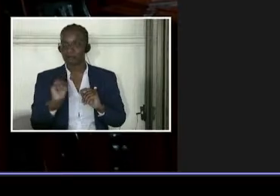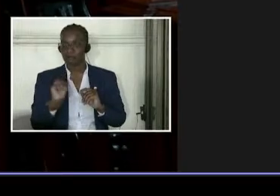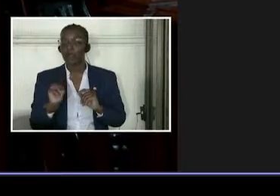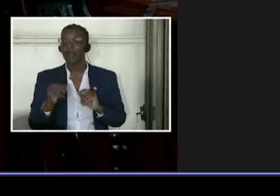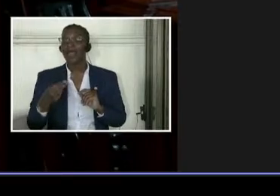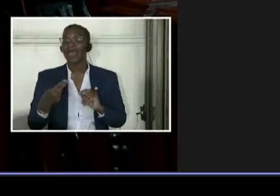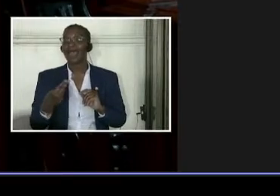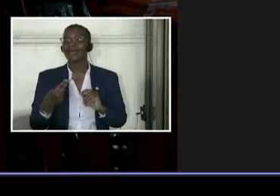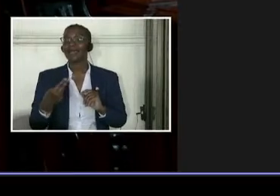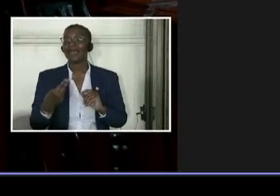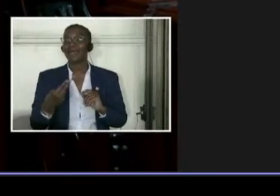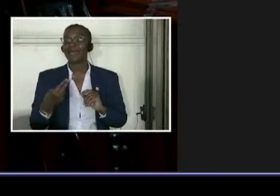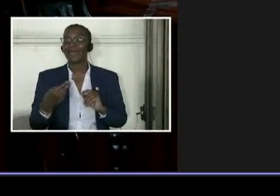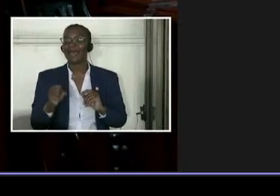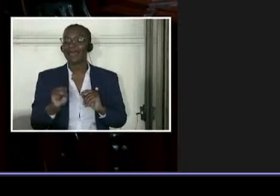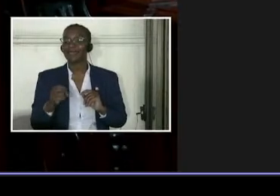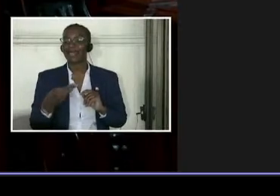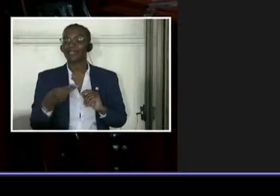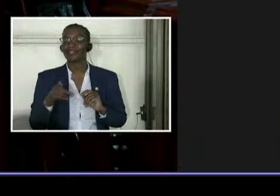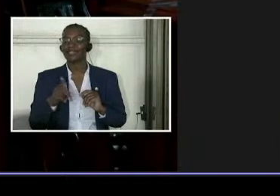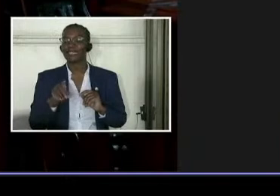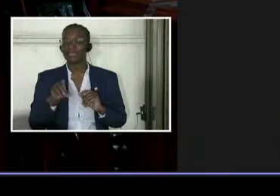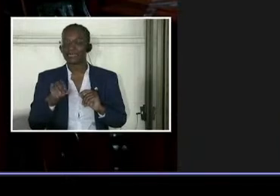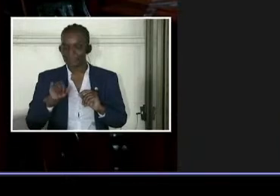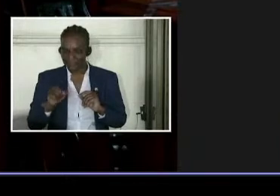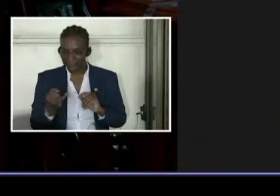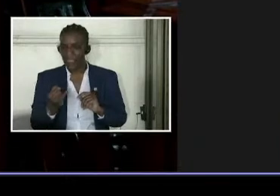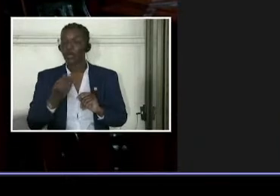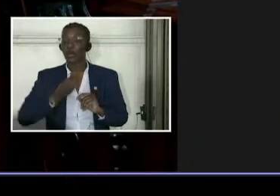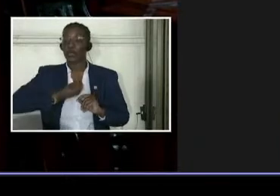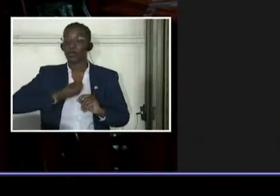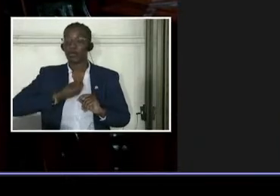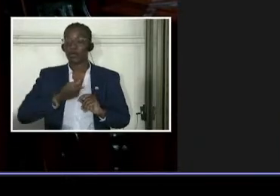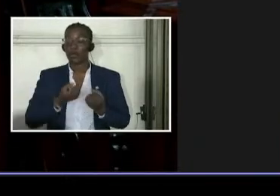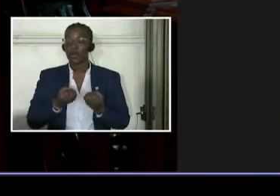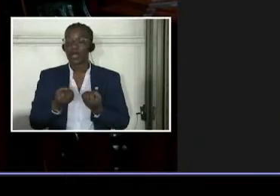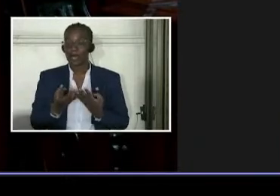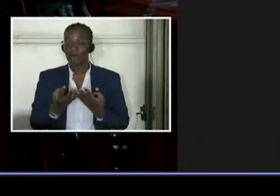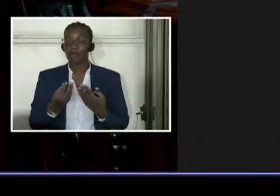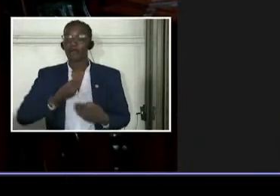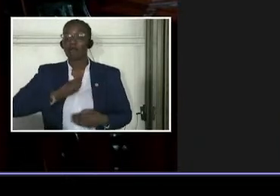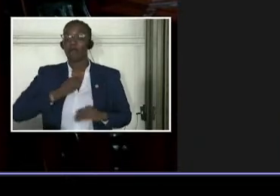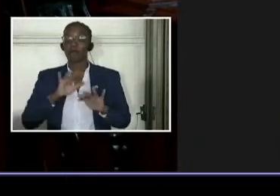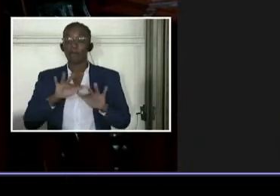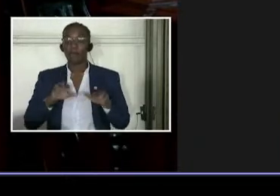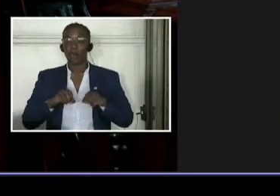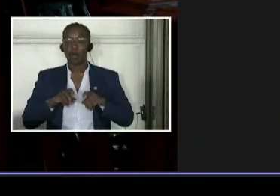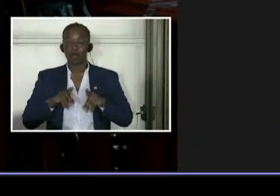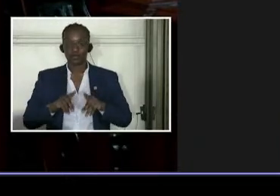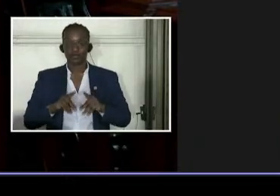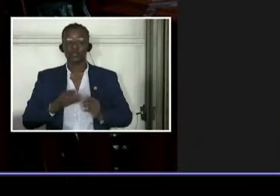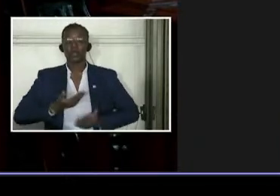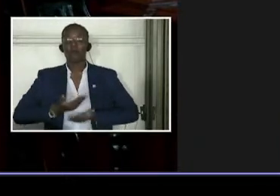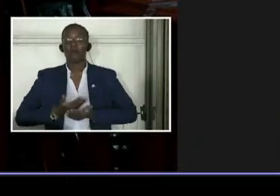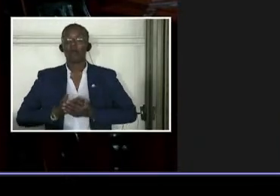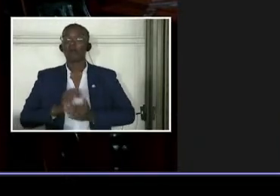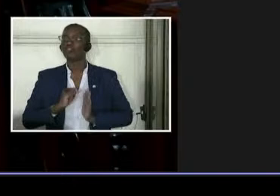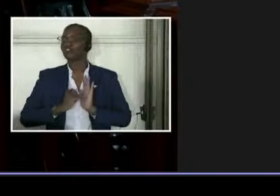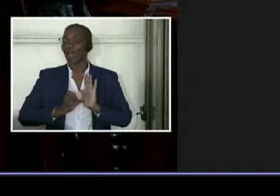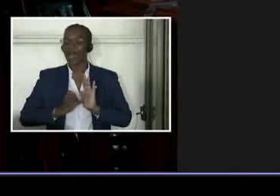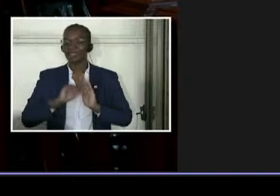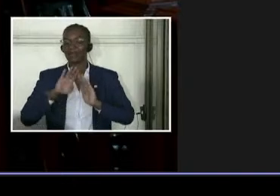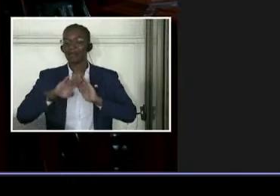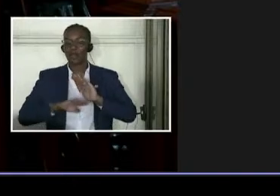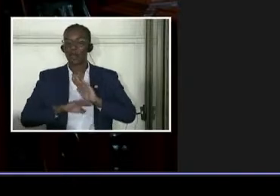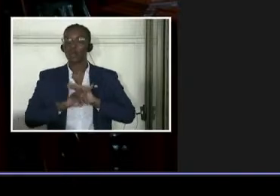of the HSDG on companies of designated groups, on youth, we have given young people opportunities worth just